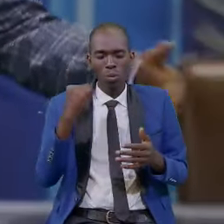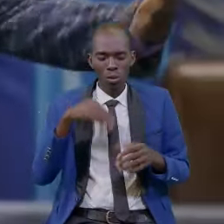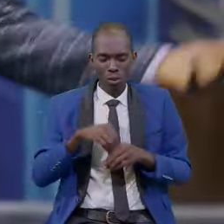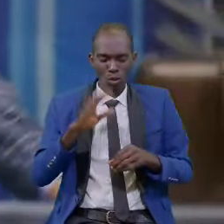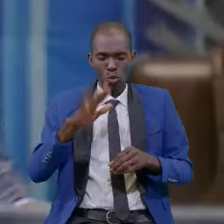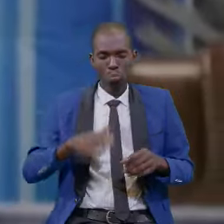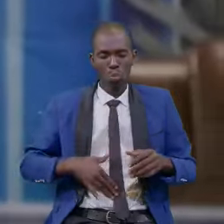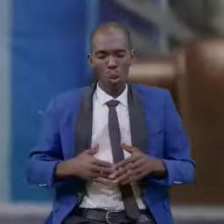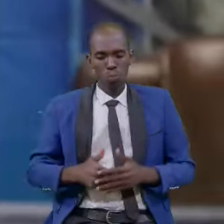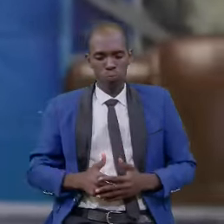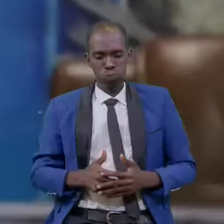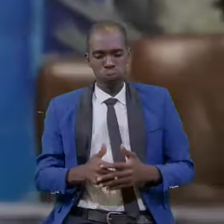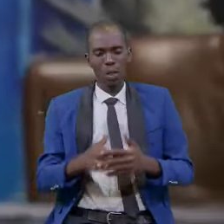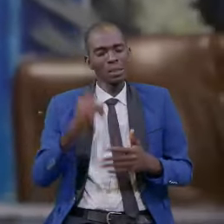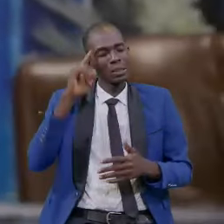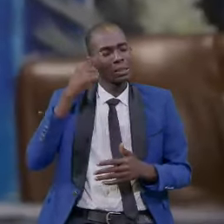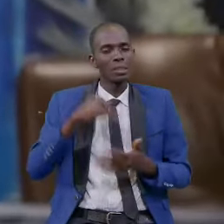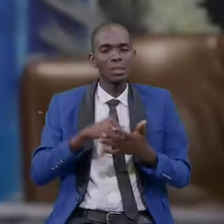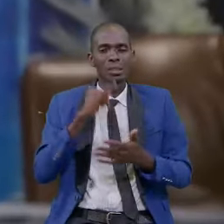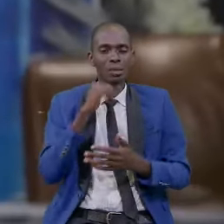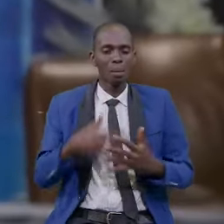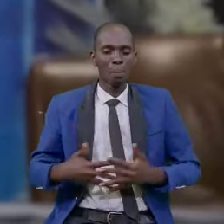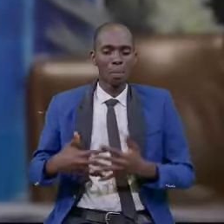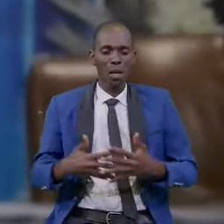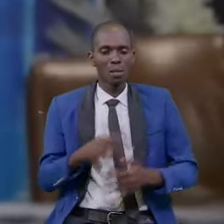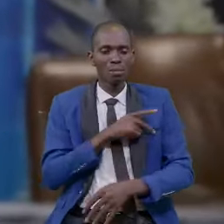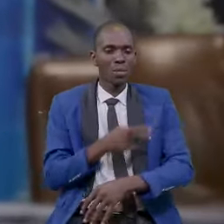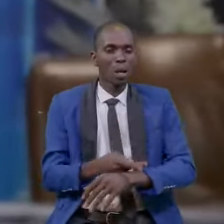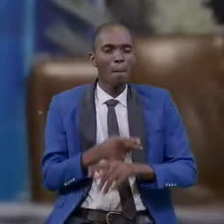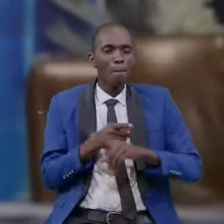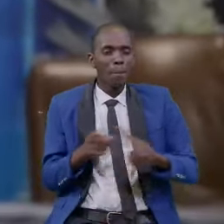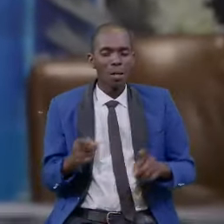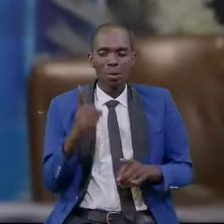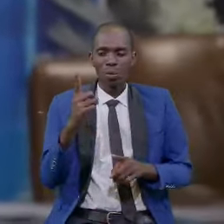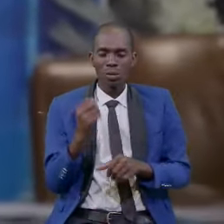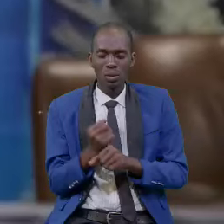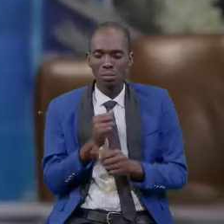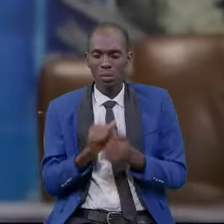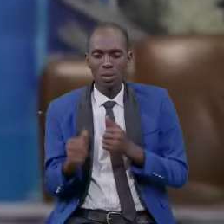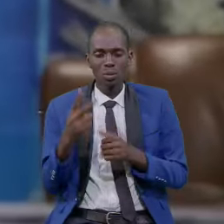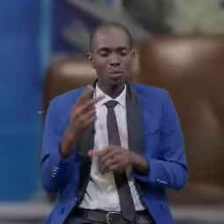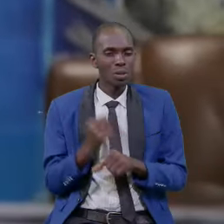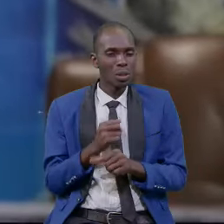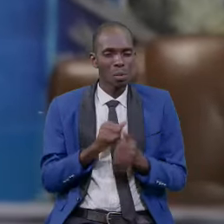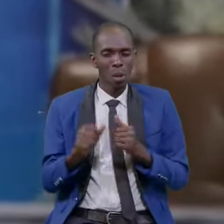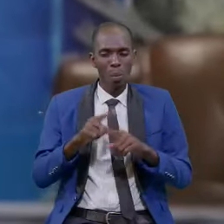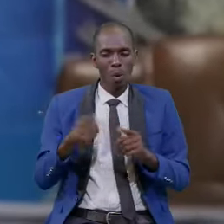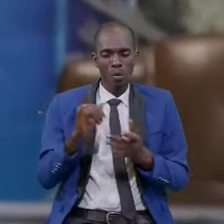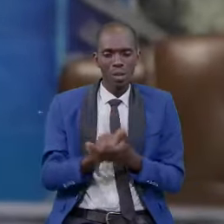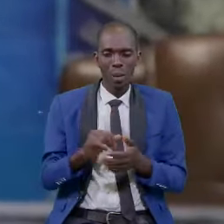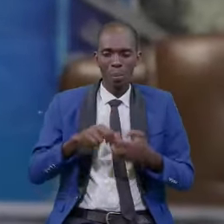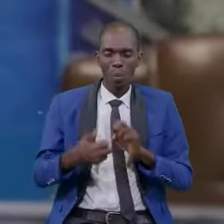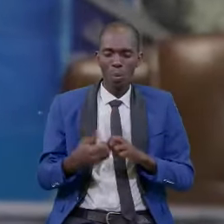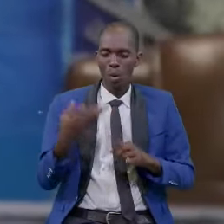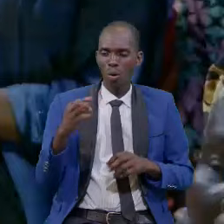10 months gone, 1 year gone, and the tumor is still there. The fibroid is still there. Tonight, that fibroid will